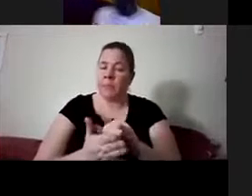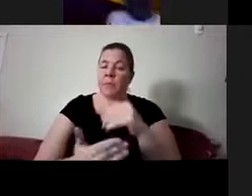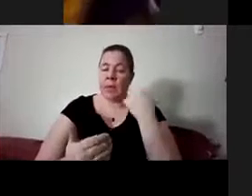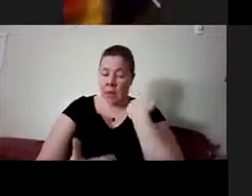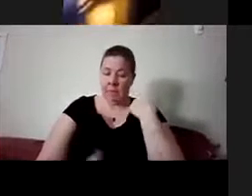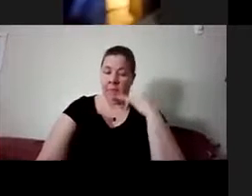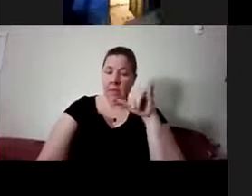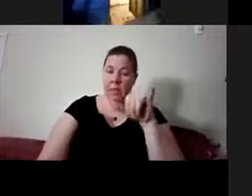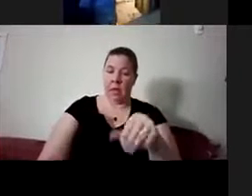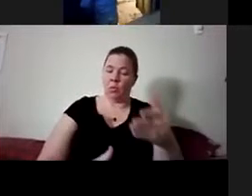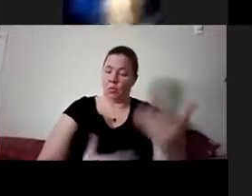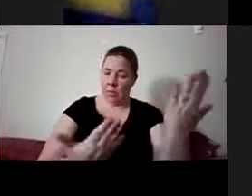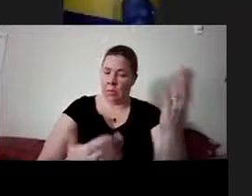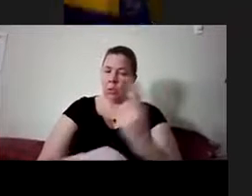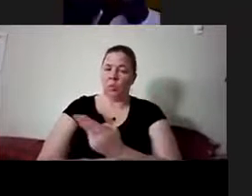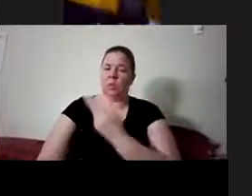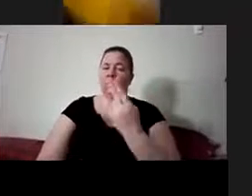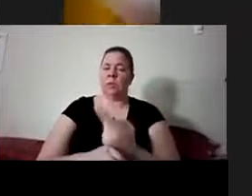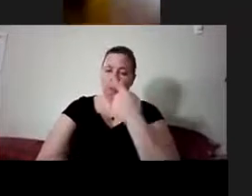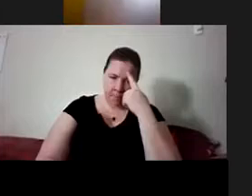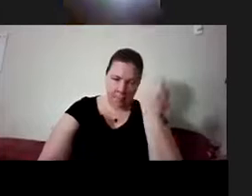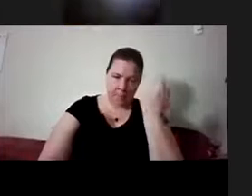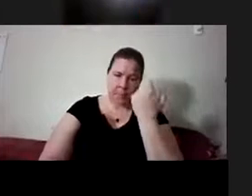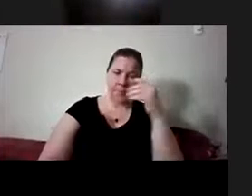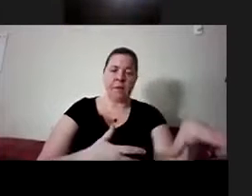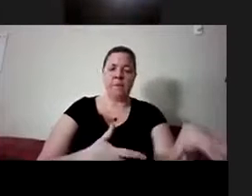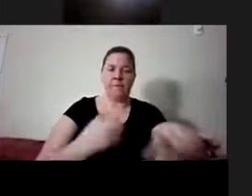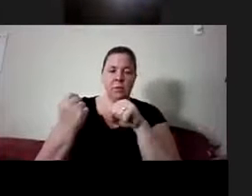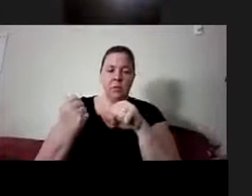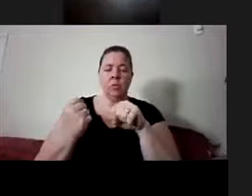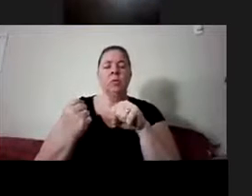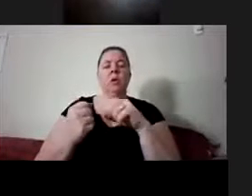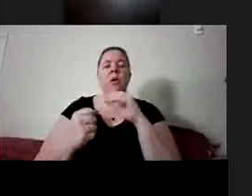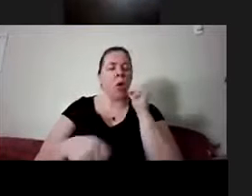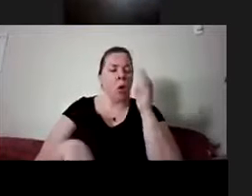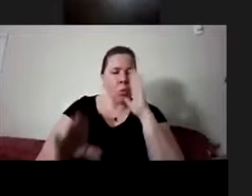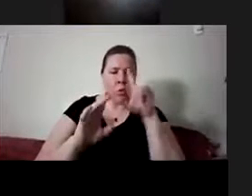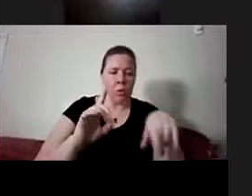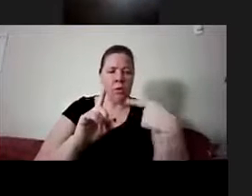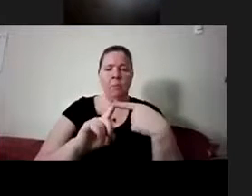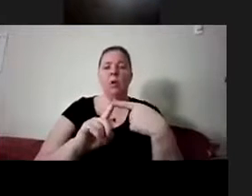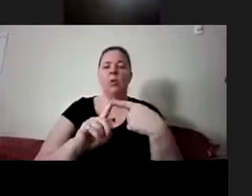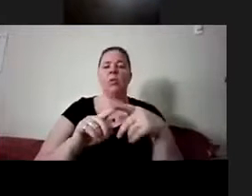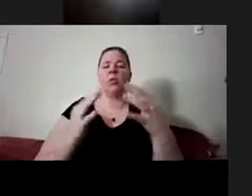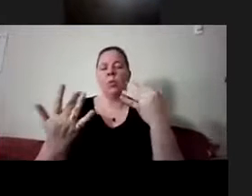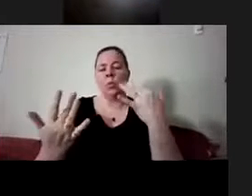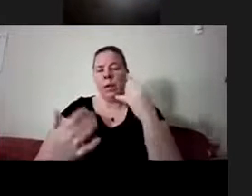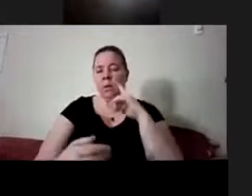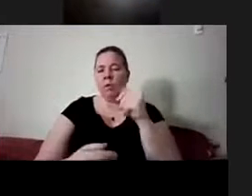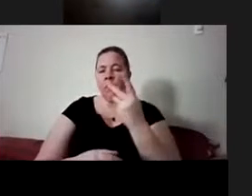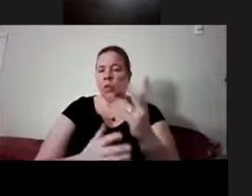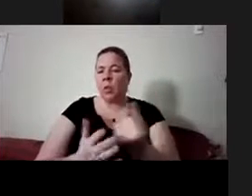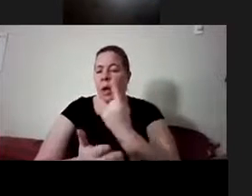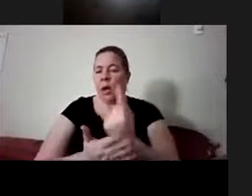we recommend that you use because it's better, faster, and you don't have to worry about, waiting for a few hours